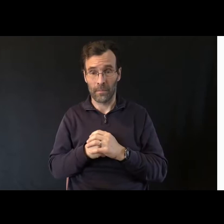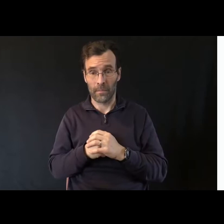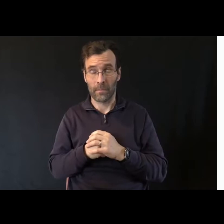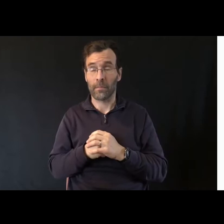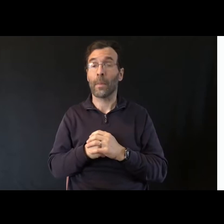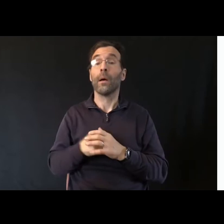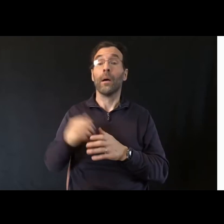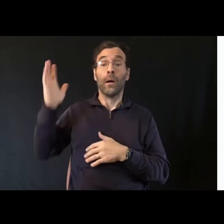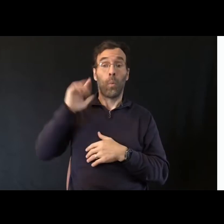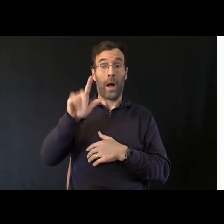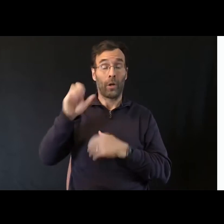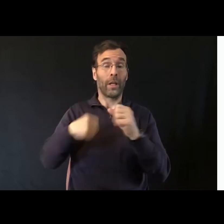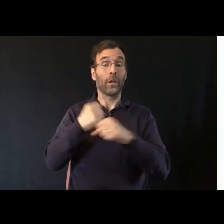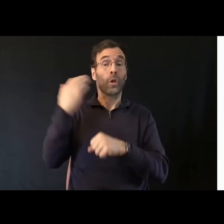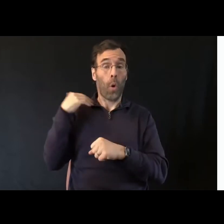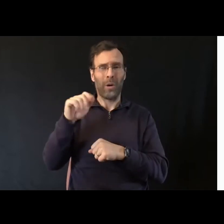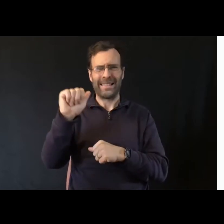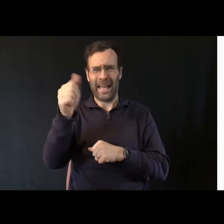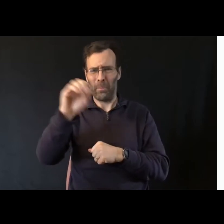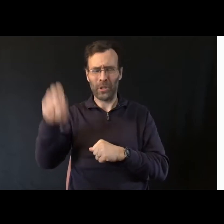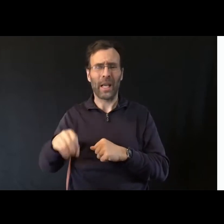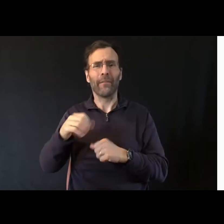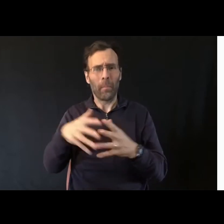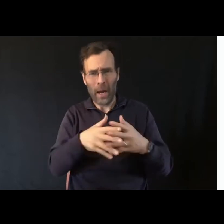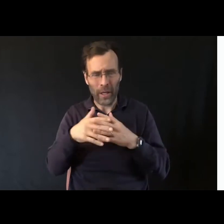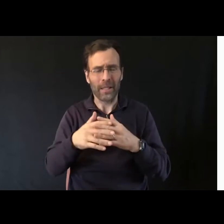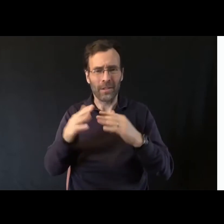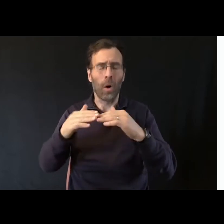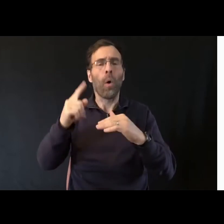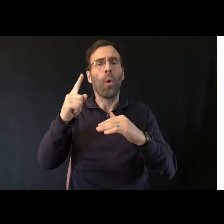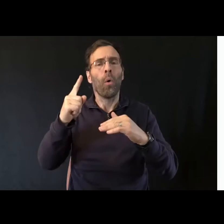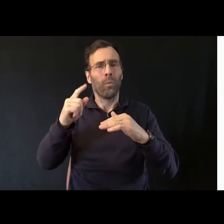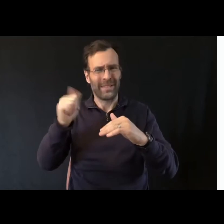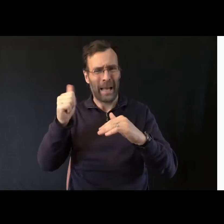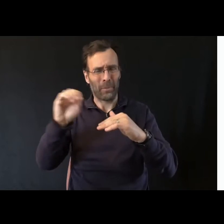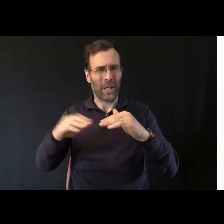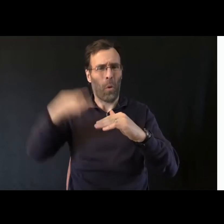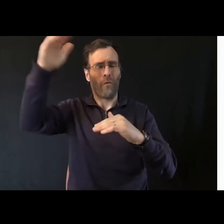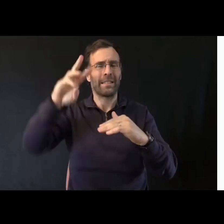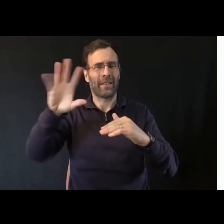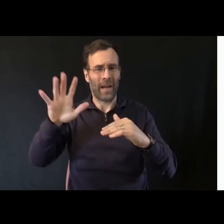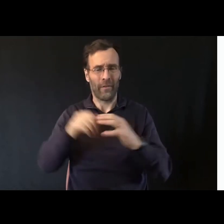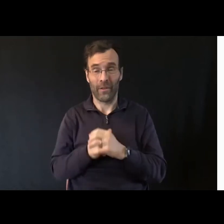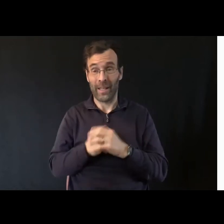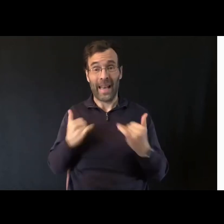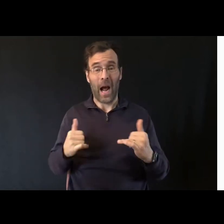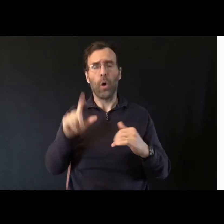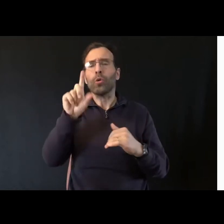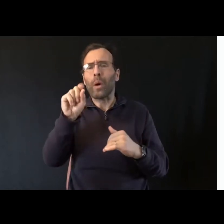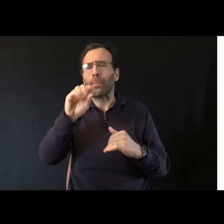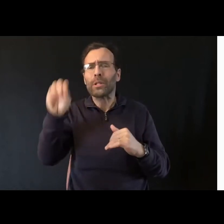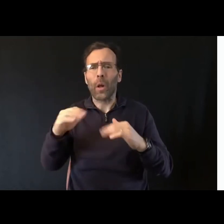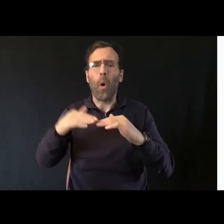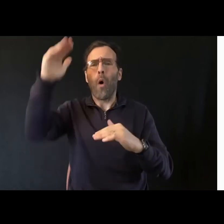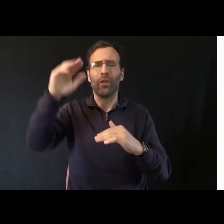of 65. Today, for many areas in the Northland region, 1 in 5 people are over 65. And in some of the